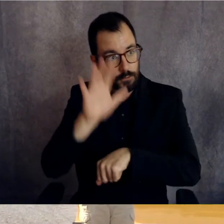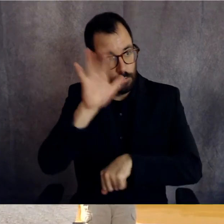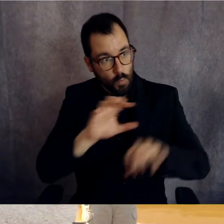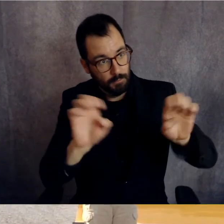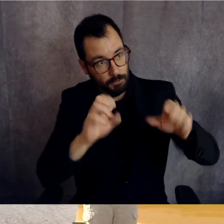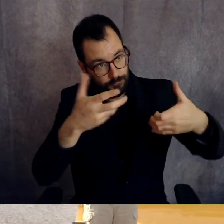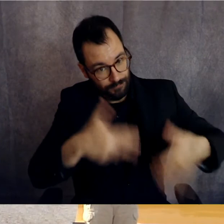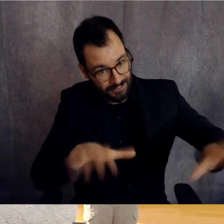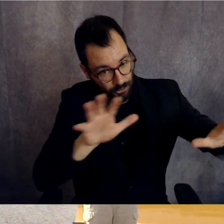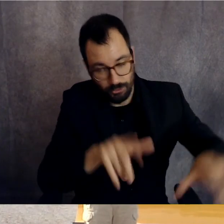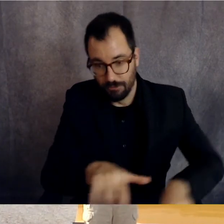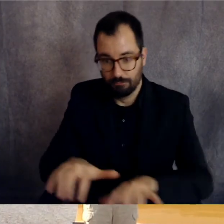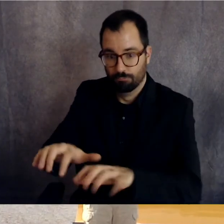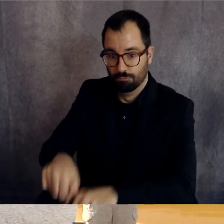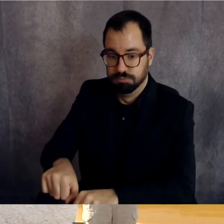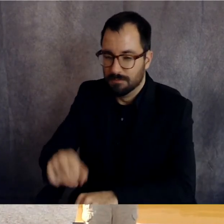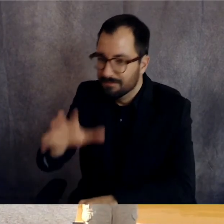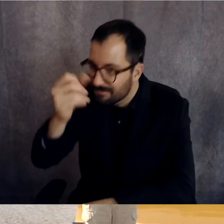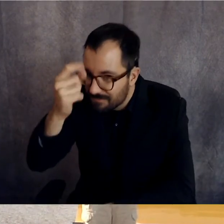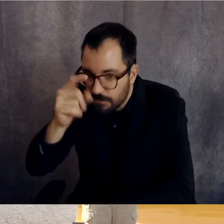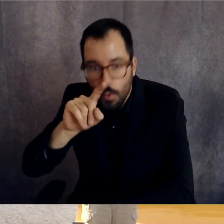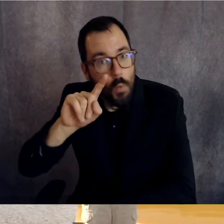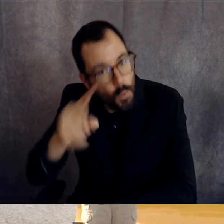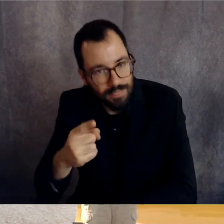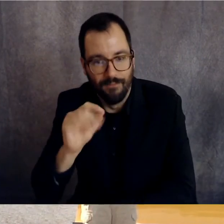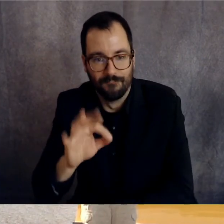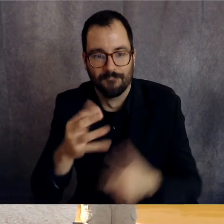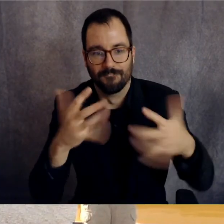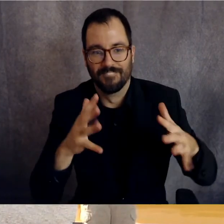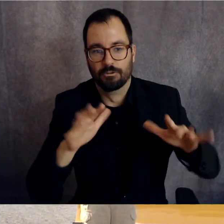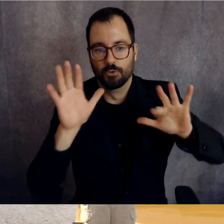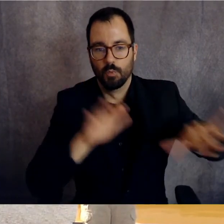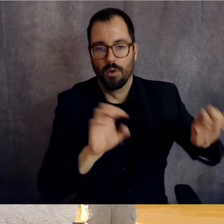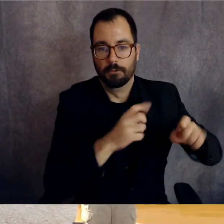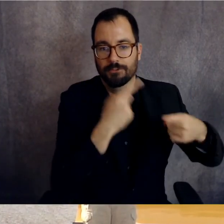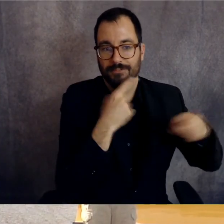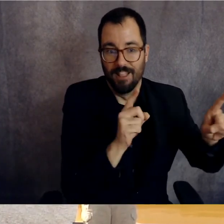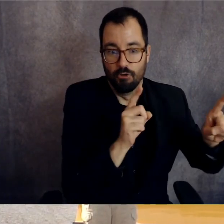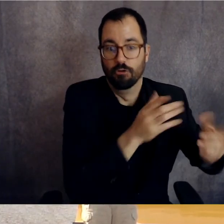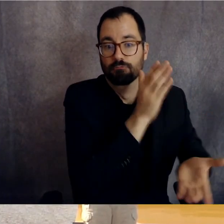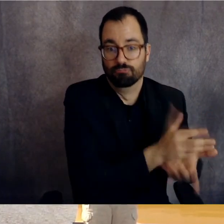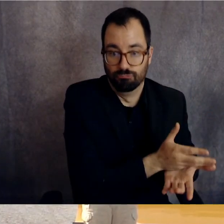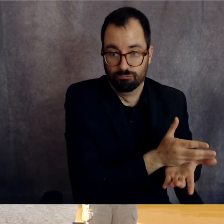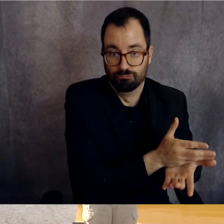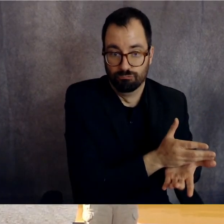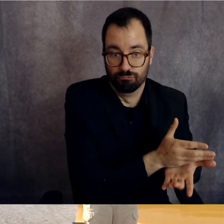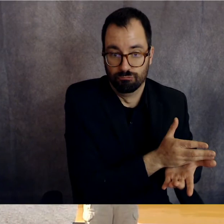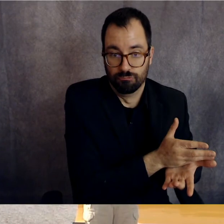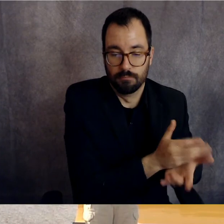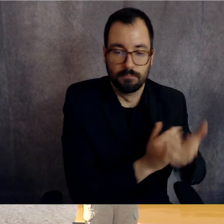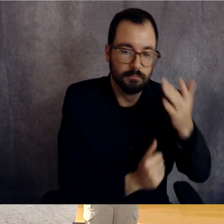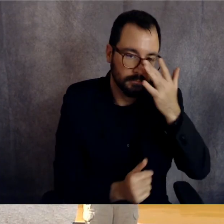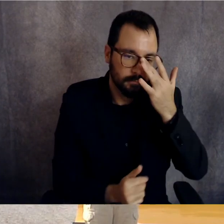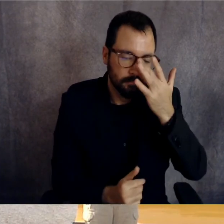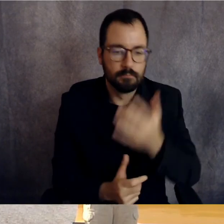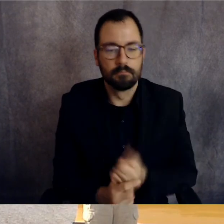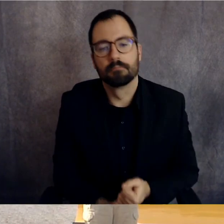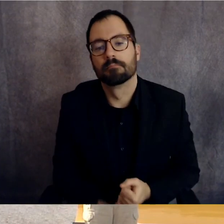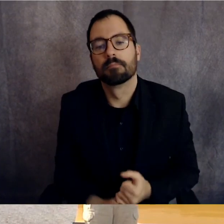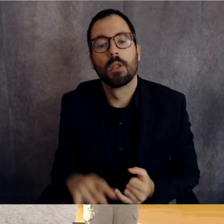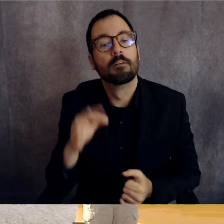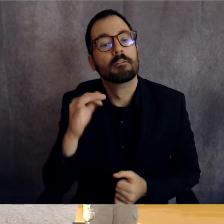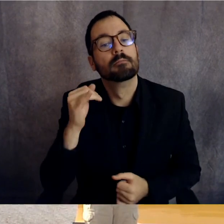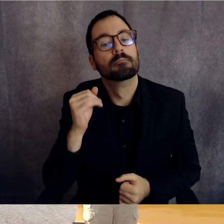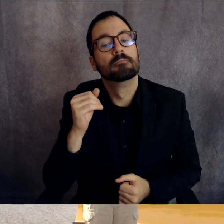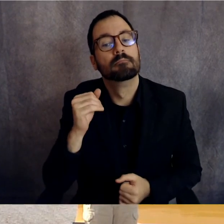only when it is a snow emergency. If the city does not declare a snow emergency, space savers will not be used and will be collected